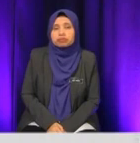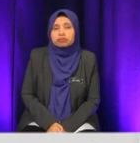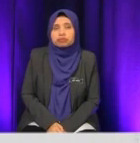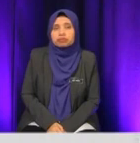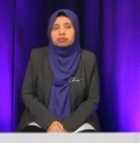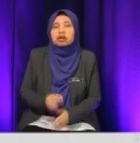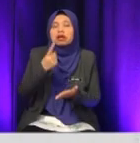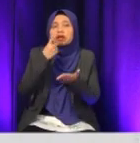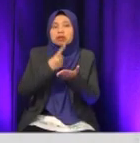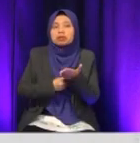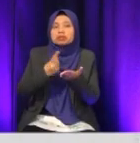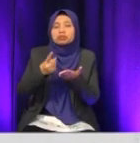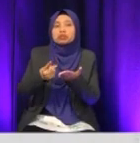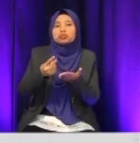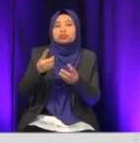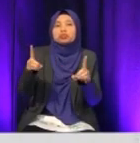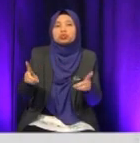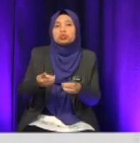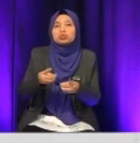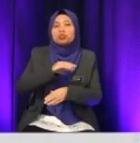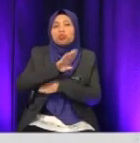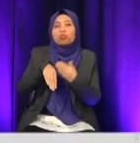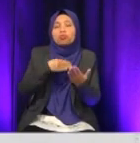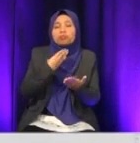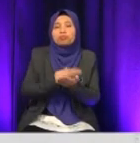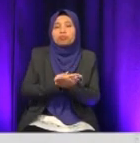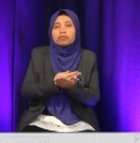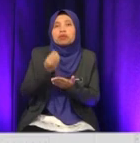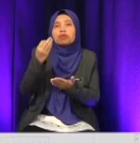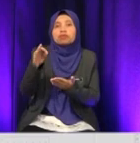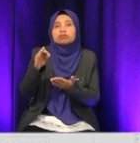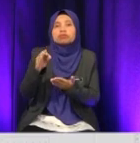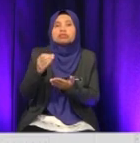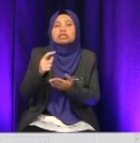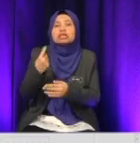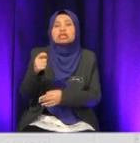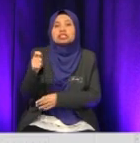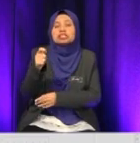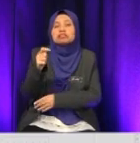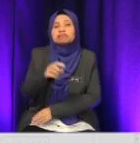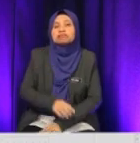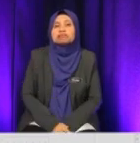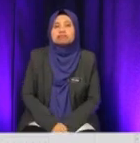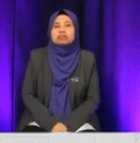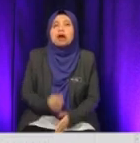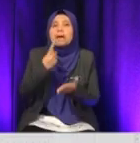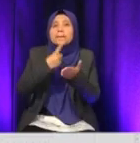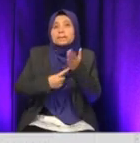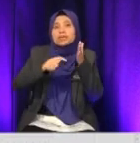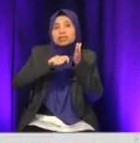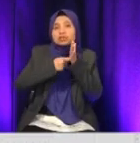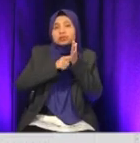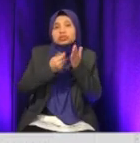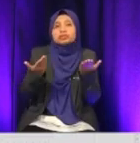excited. What do all good gym runners have to do? Okay, so what do all good gym runners have to do? Where is the keyword here?